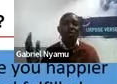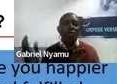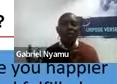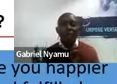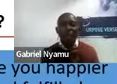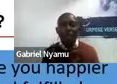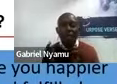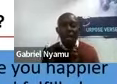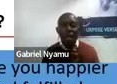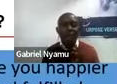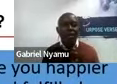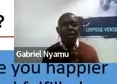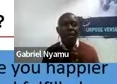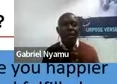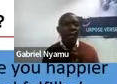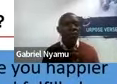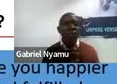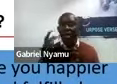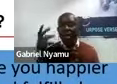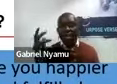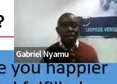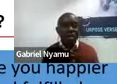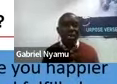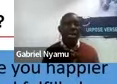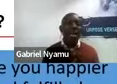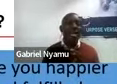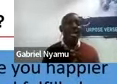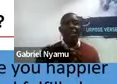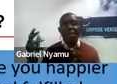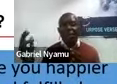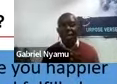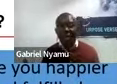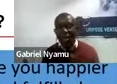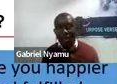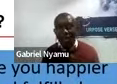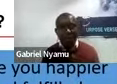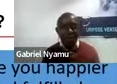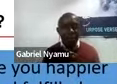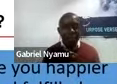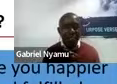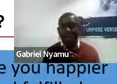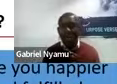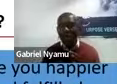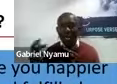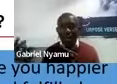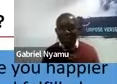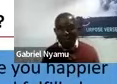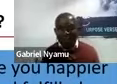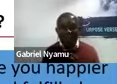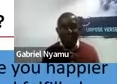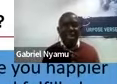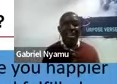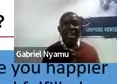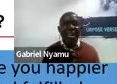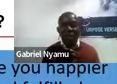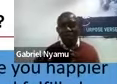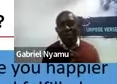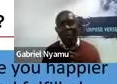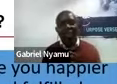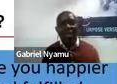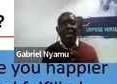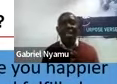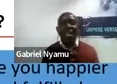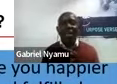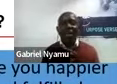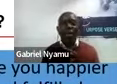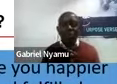at the people who have been living their life in purpose. We have Akina Nelson Mandela, we have Akina Wangari Maathai professor here, Nobel